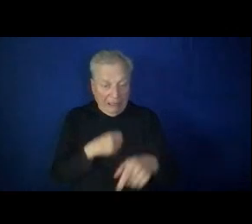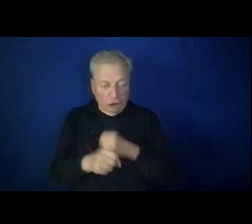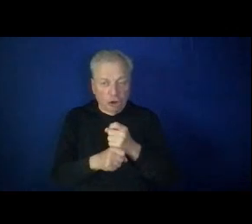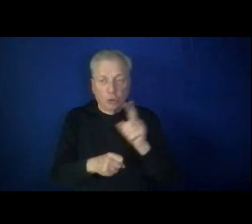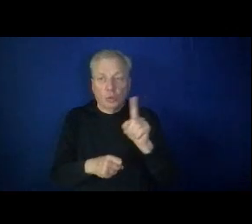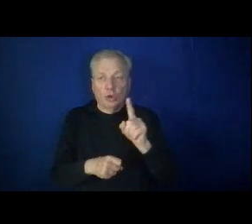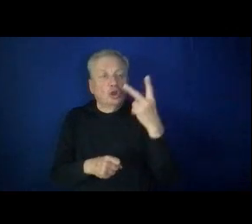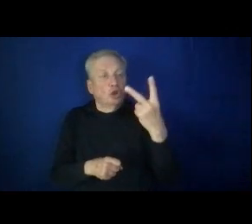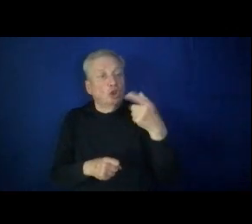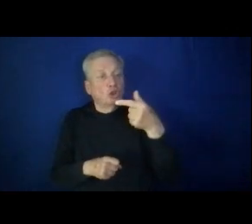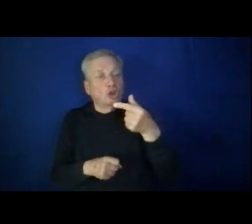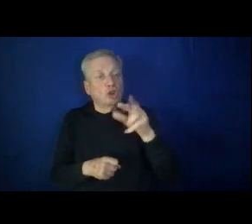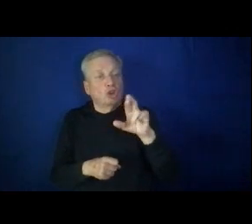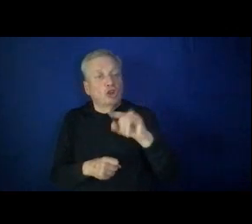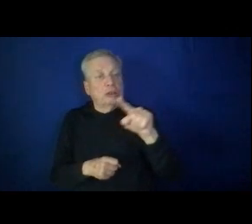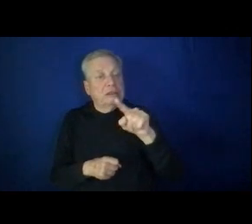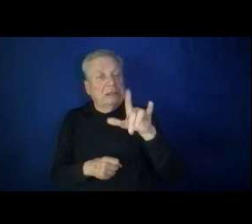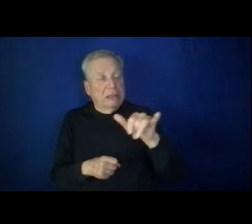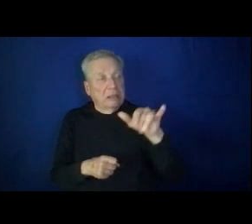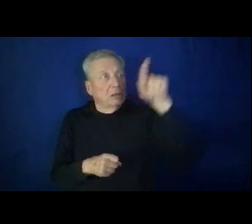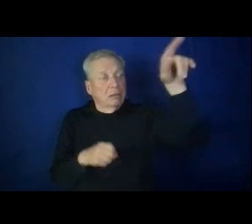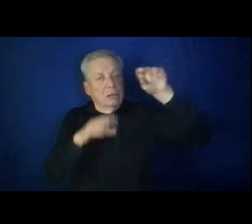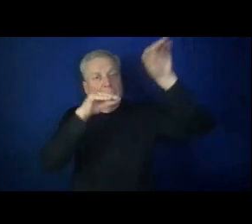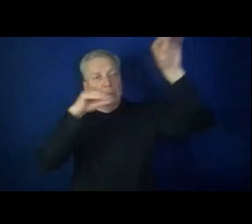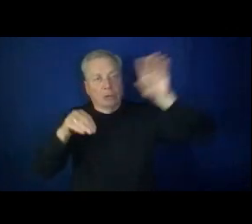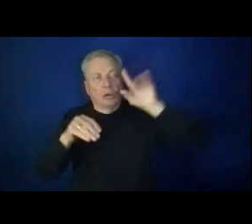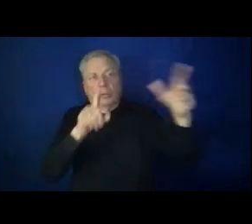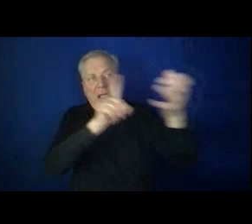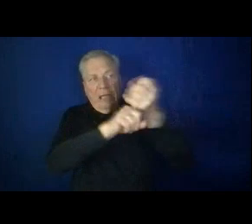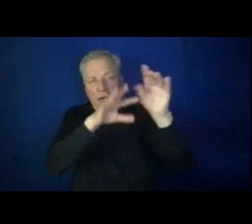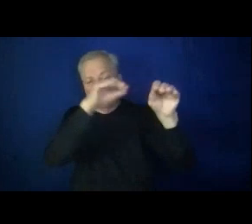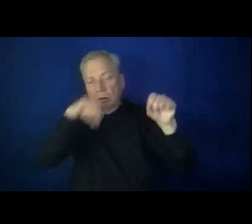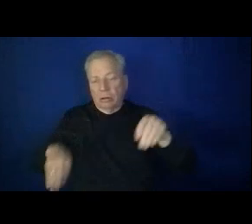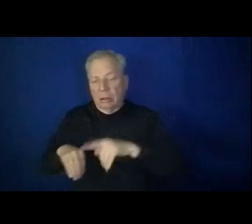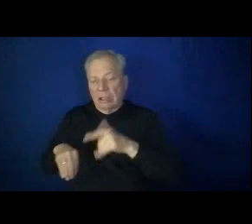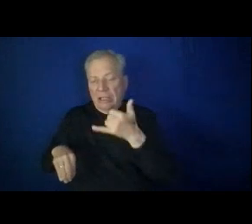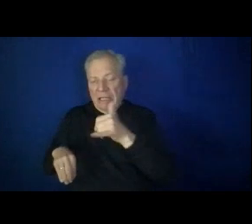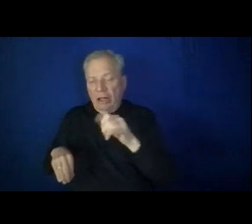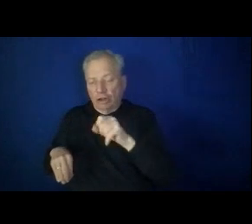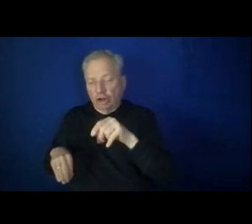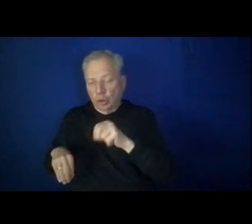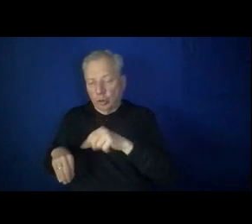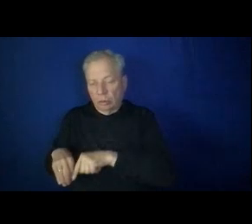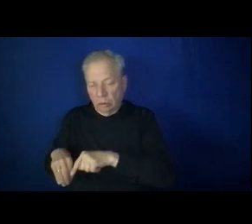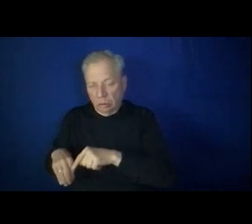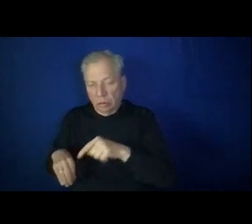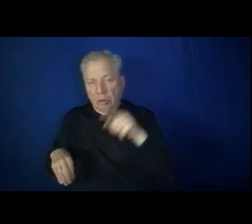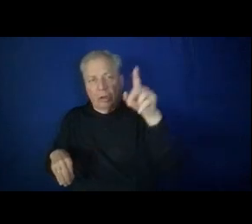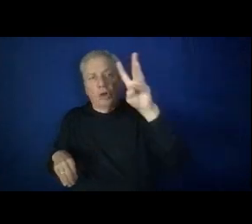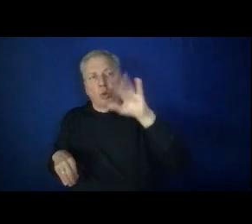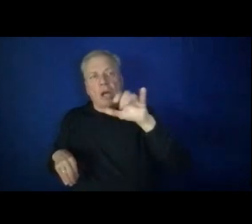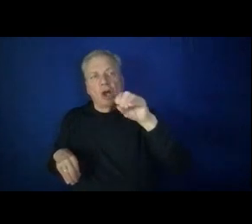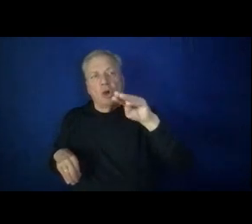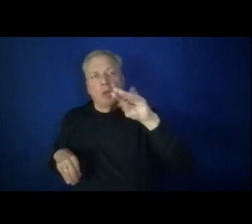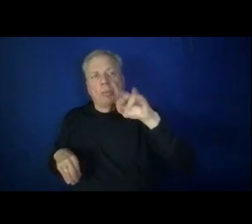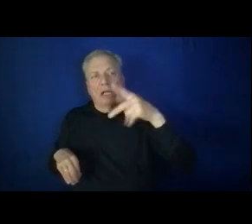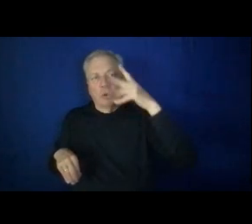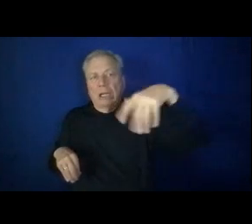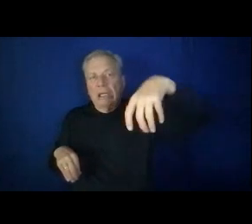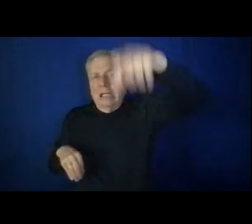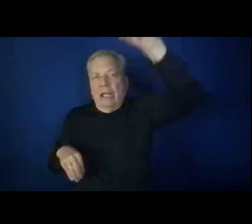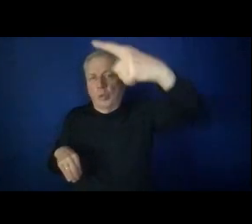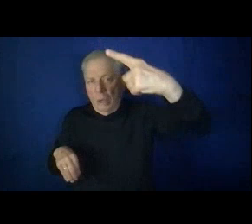from the Northern Continental Divide ecosystem are going to be captured and brought down to the Yellowstone ecosystem. Wyoming Game and Fish is probably going to take one and